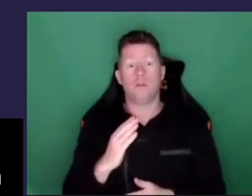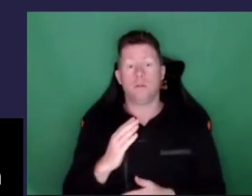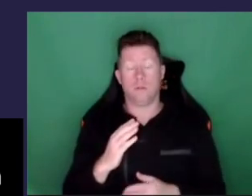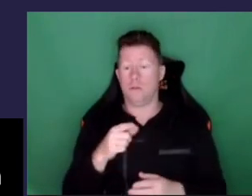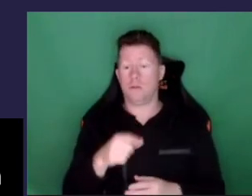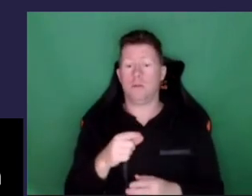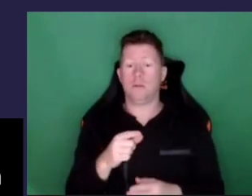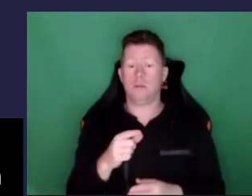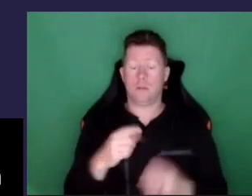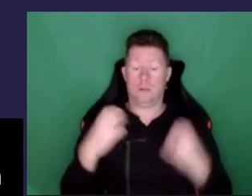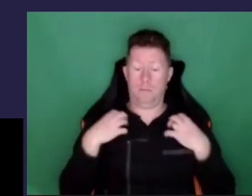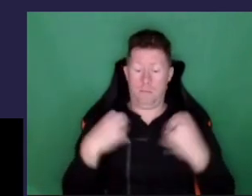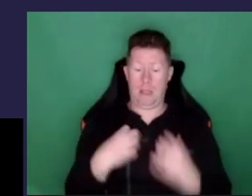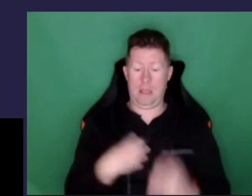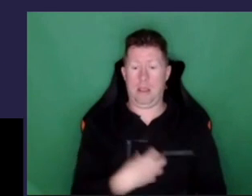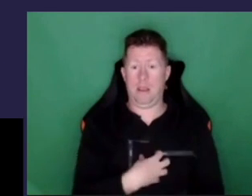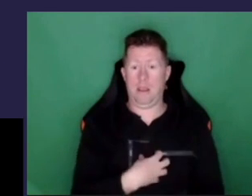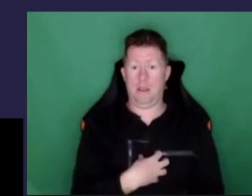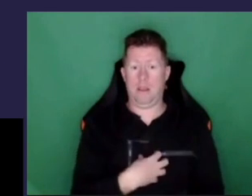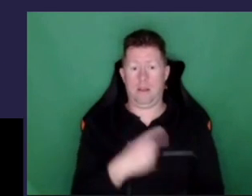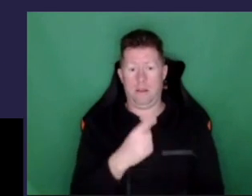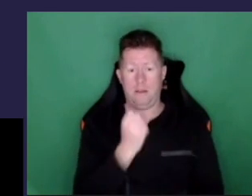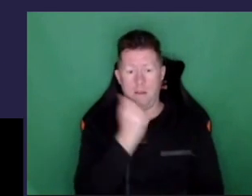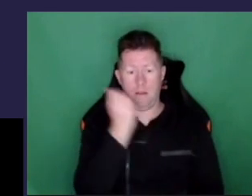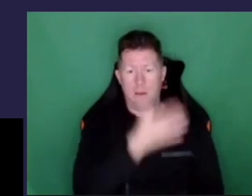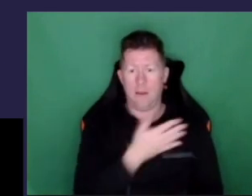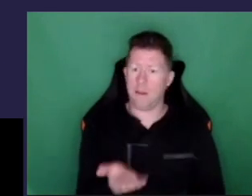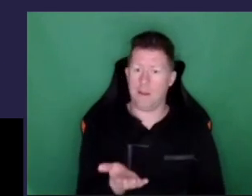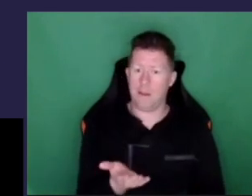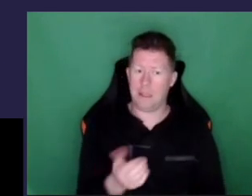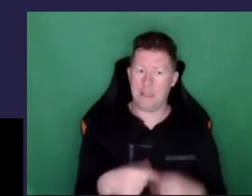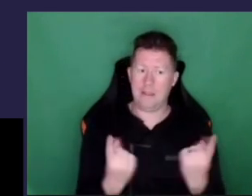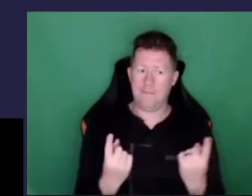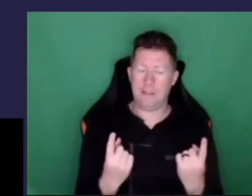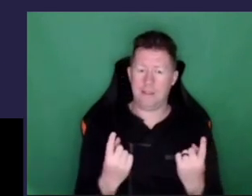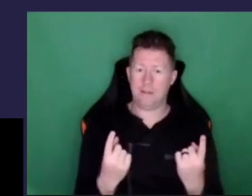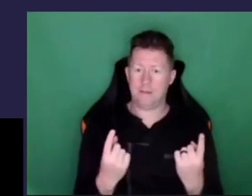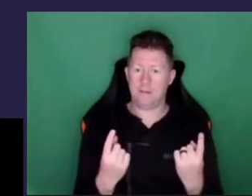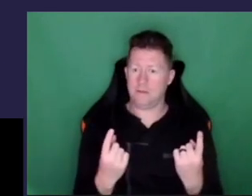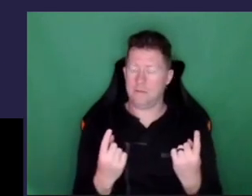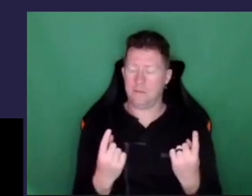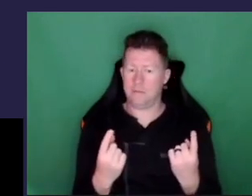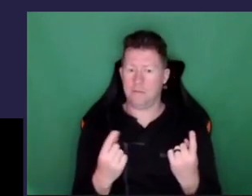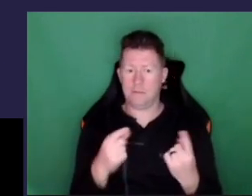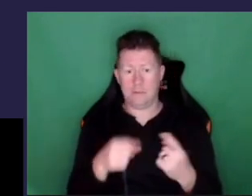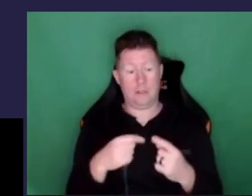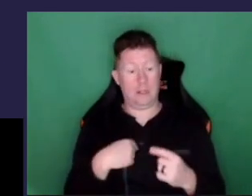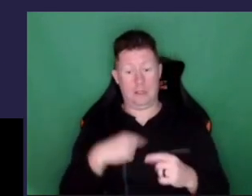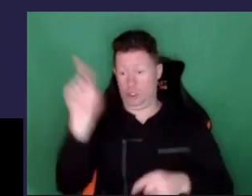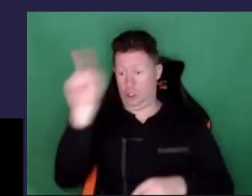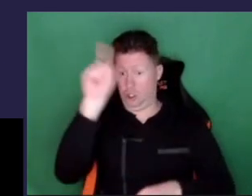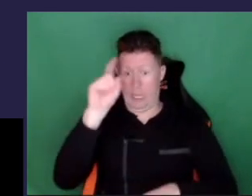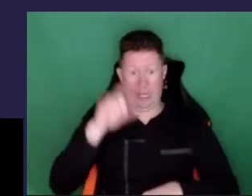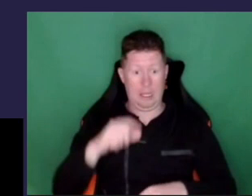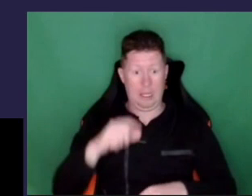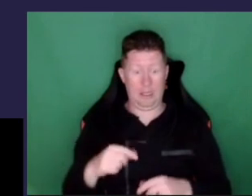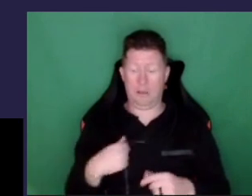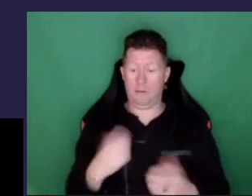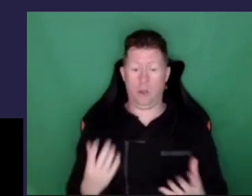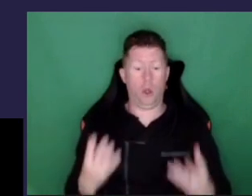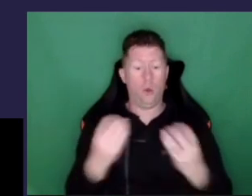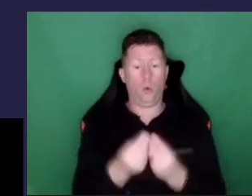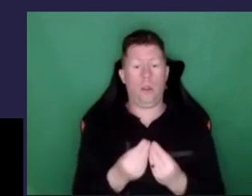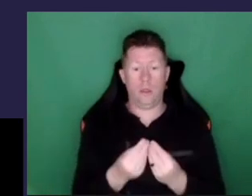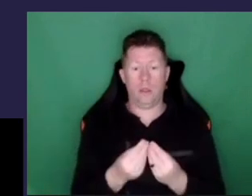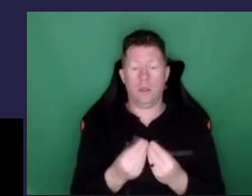50 years ago, that would have been a radical act. In that same restaurant today, if I went and had lunch with someone who had maybe